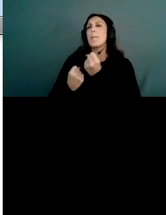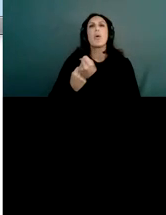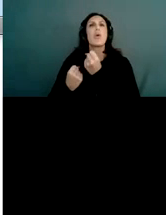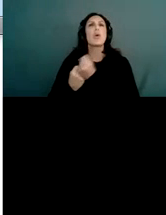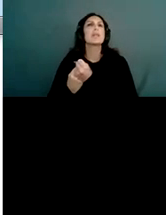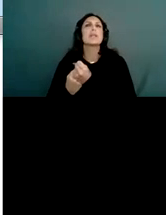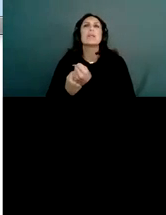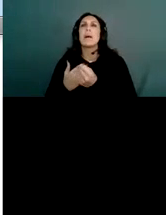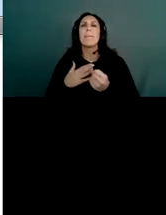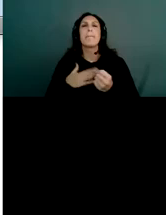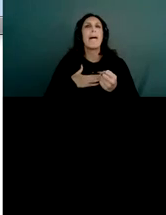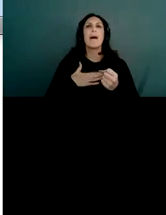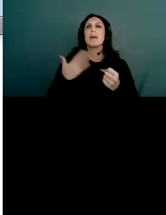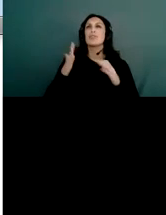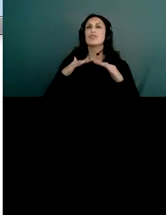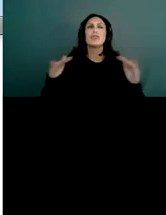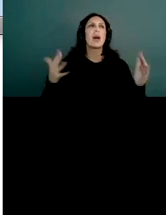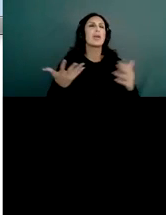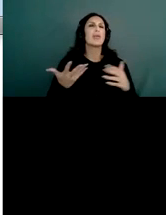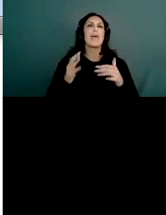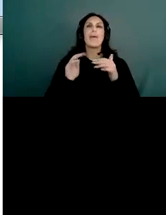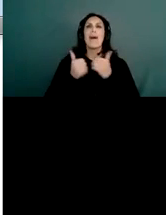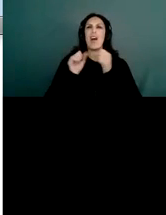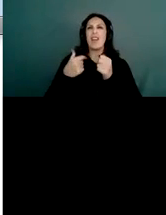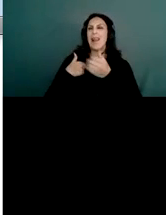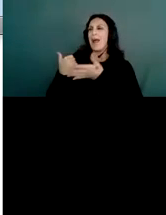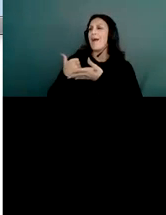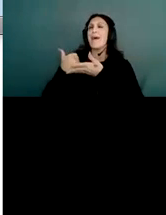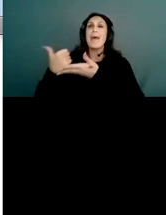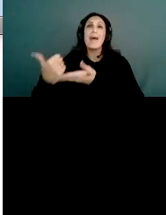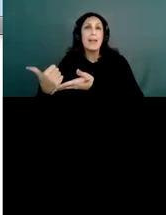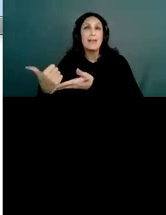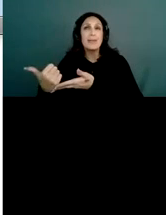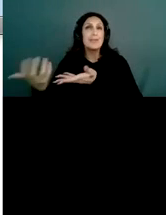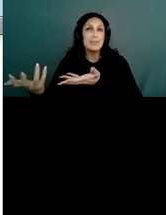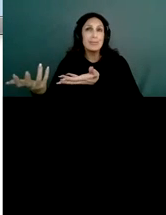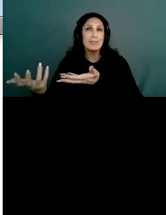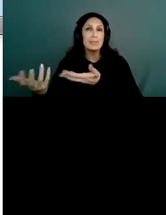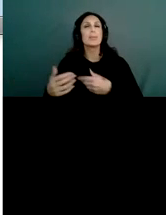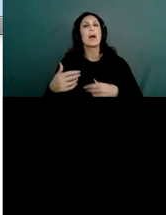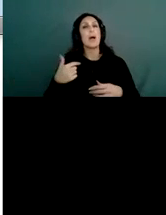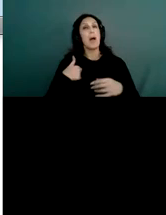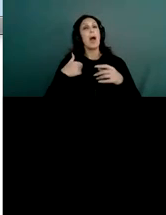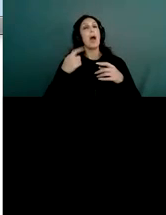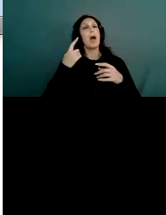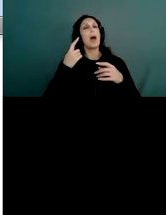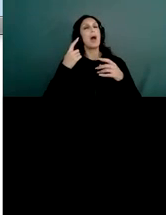do? Can we actually help them with the activities? I think it's really important to reiterate that we want the children